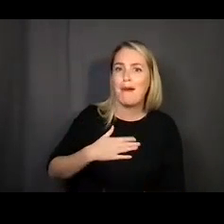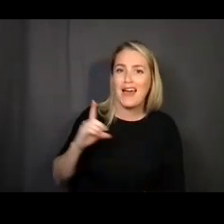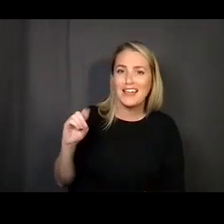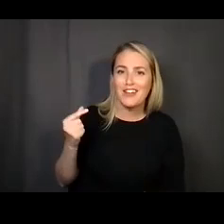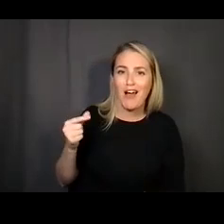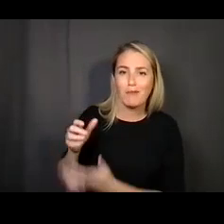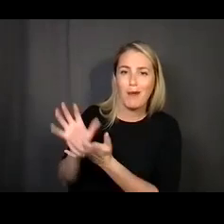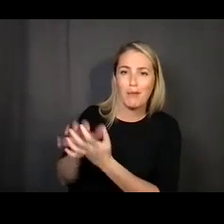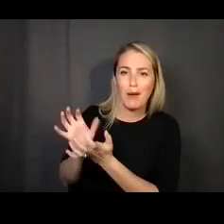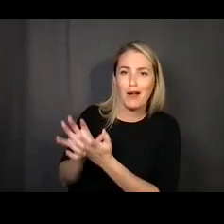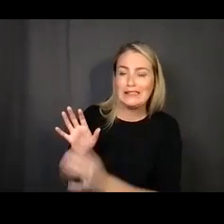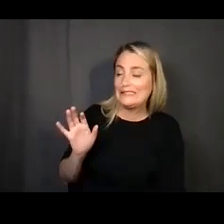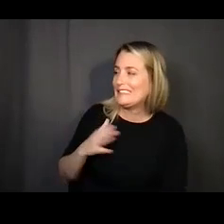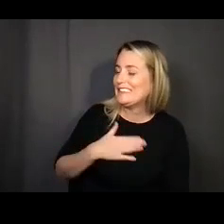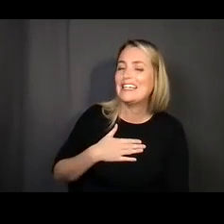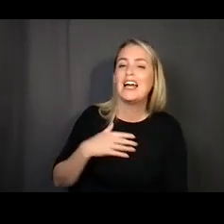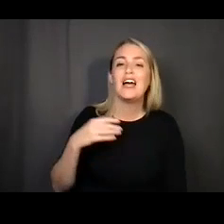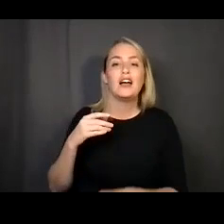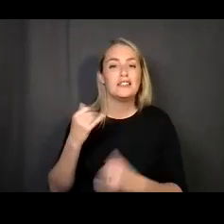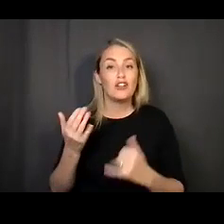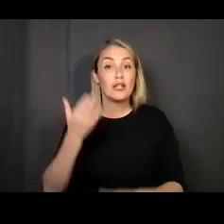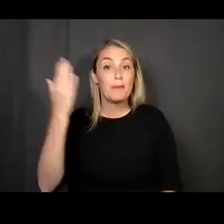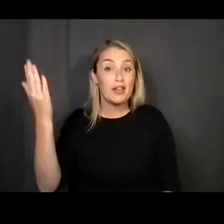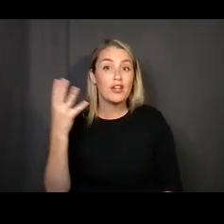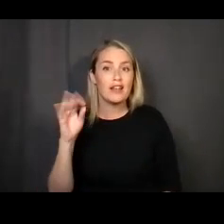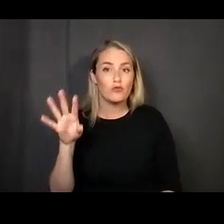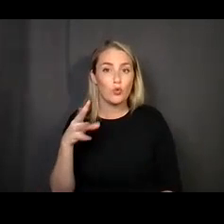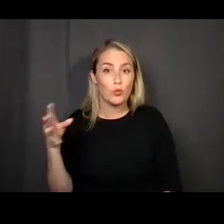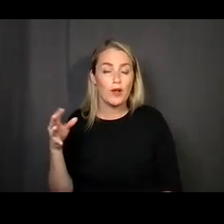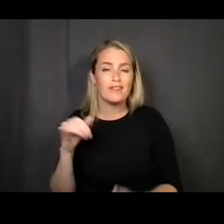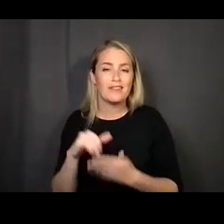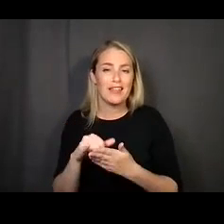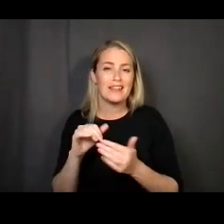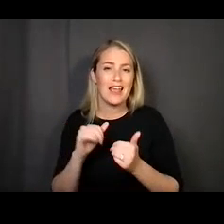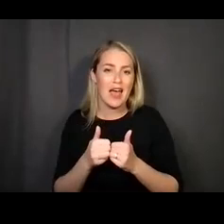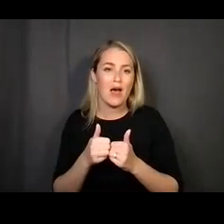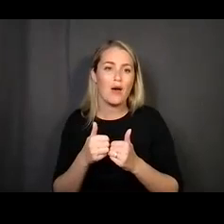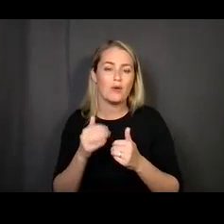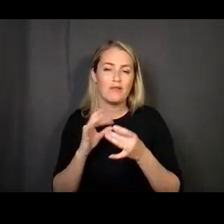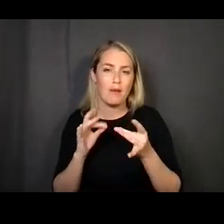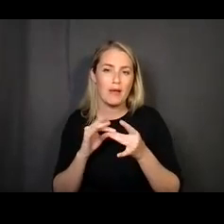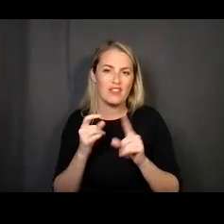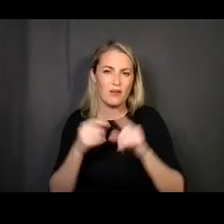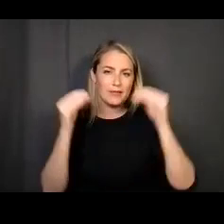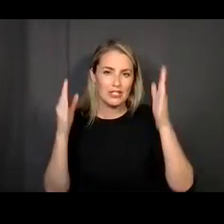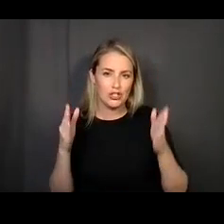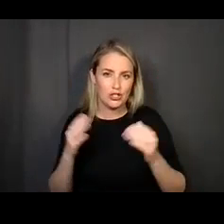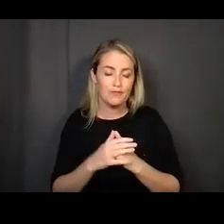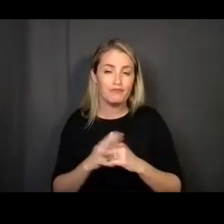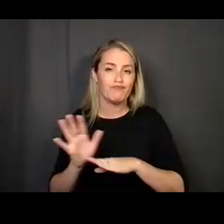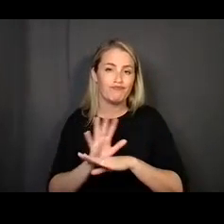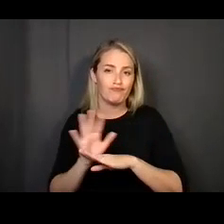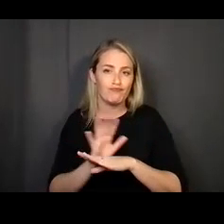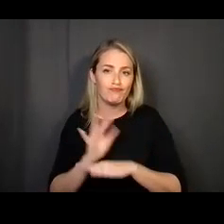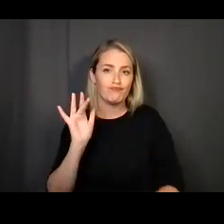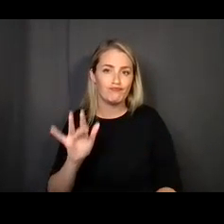and rubric, and that's Tengo un where you perrito que can está get ladrando aquí, into those comments from the pero teacher. bueno, es There's a muy little video similar there en donde that